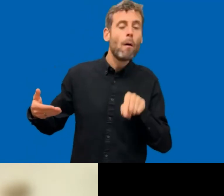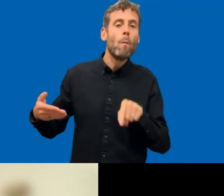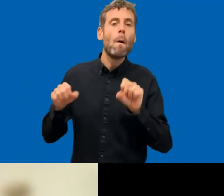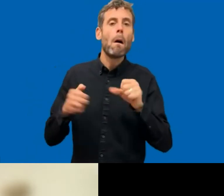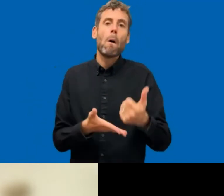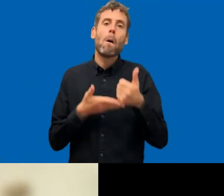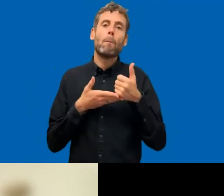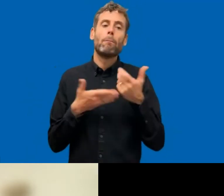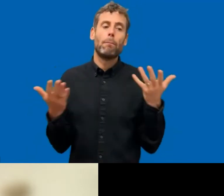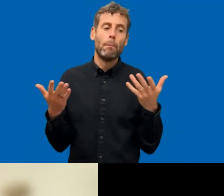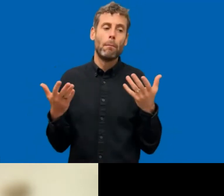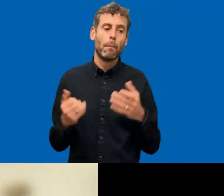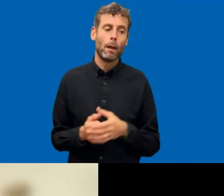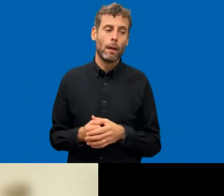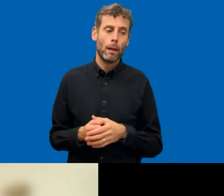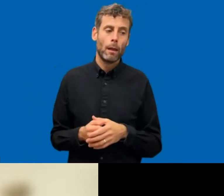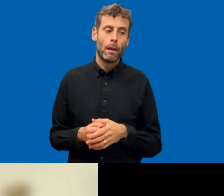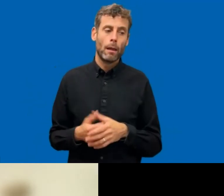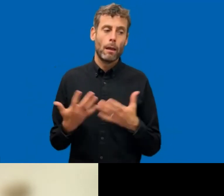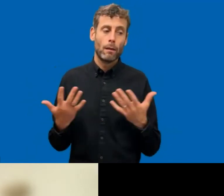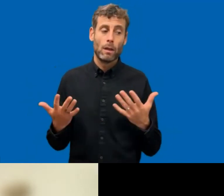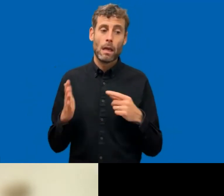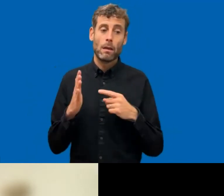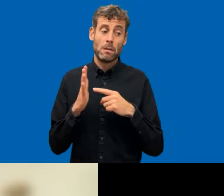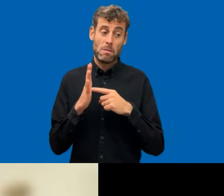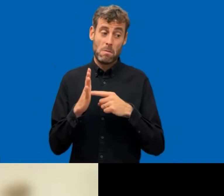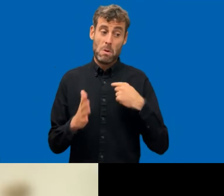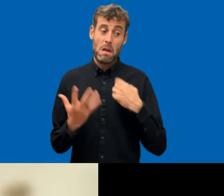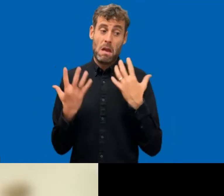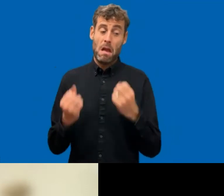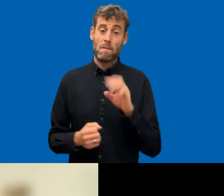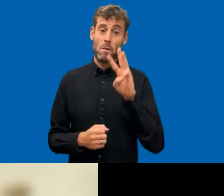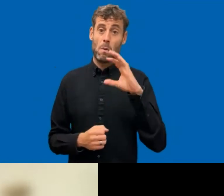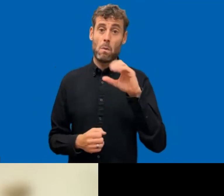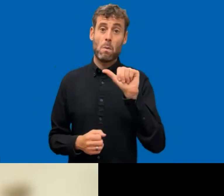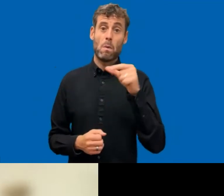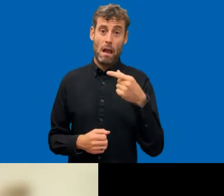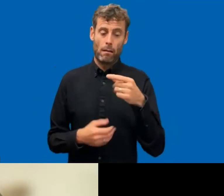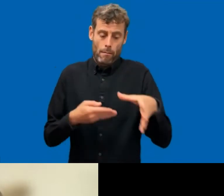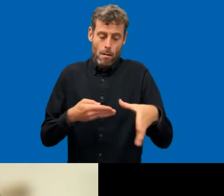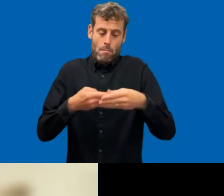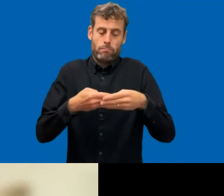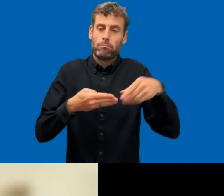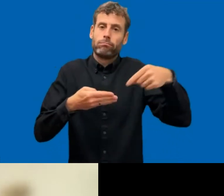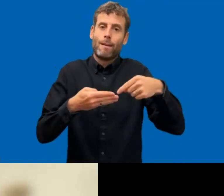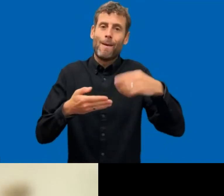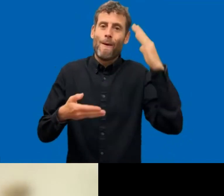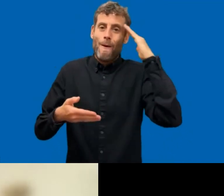more than changing a standard document. Standard documents are not made